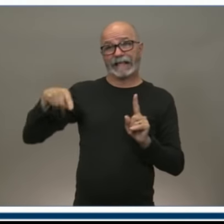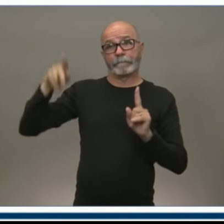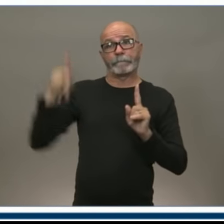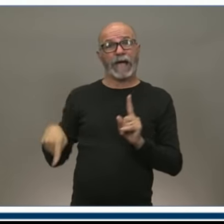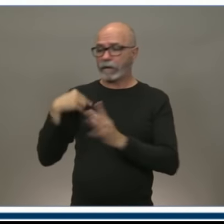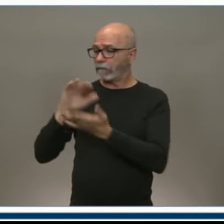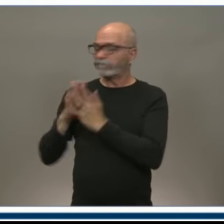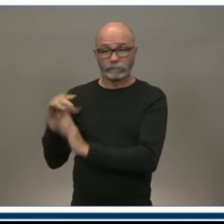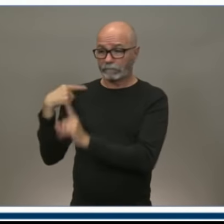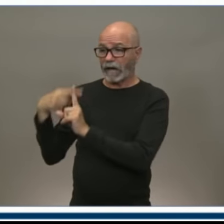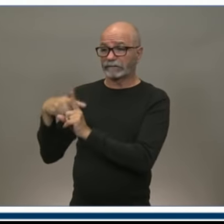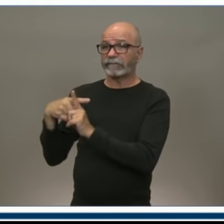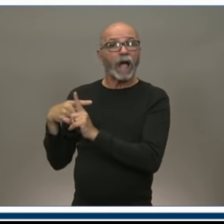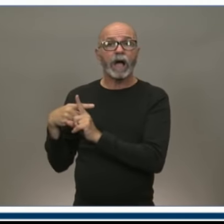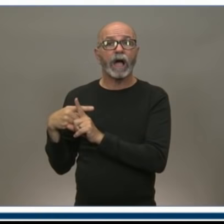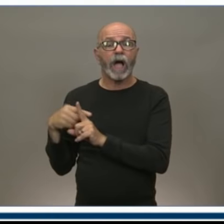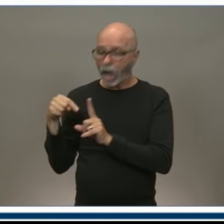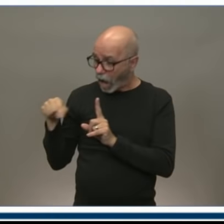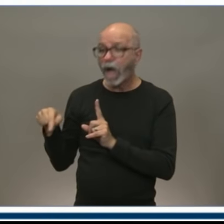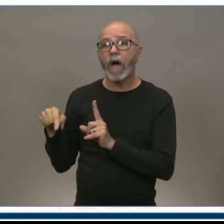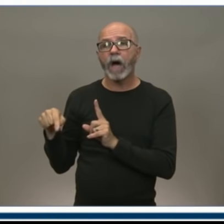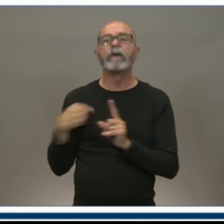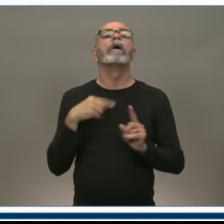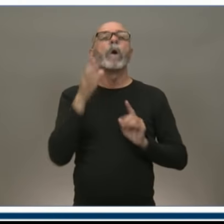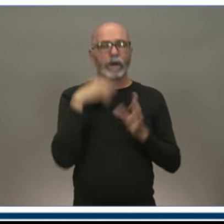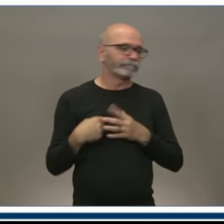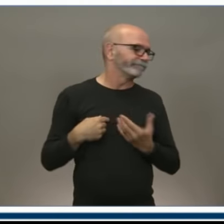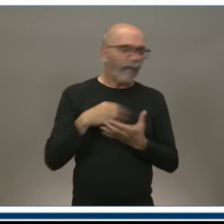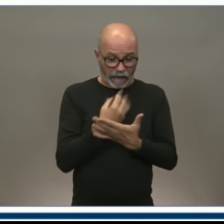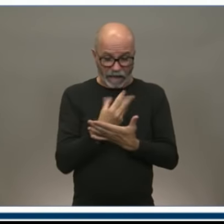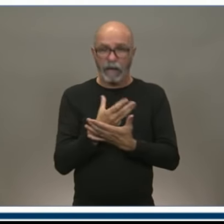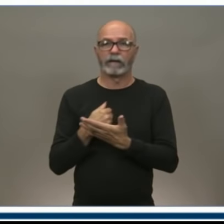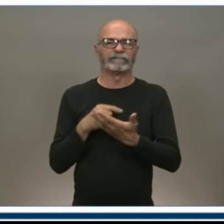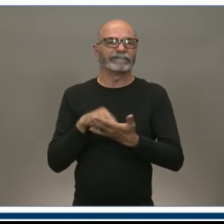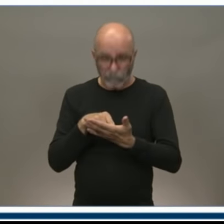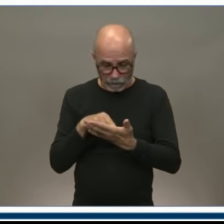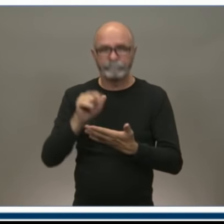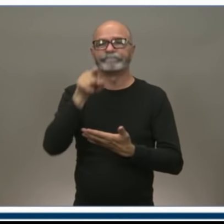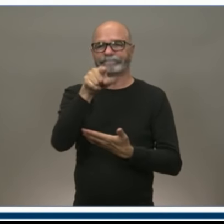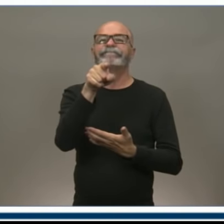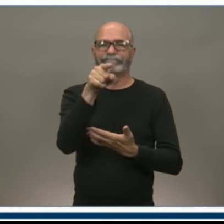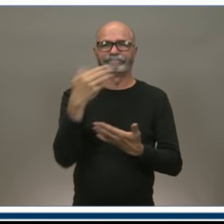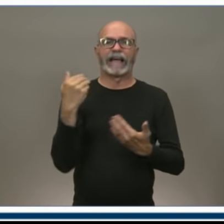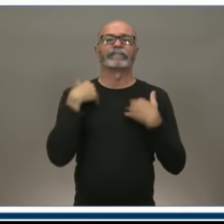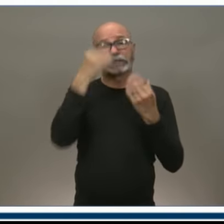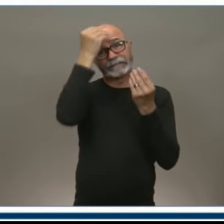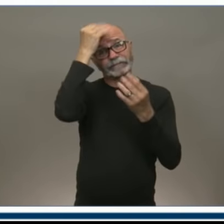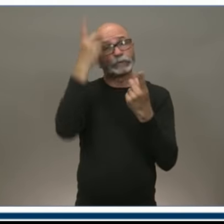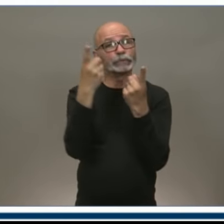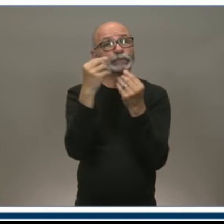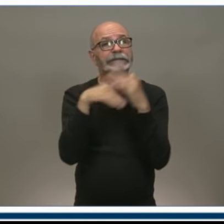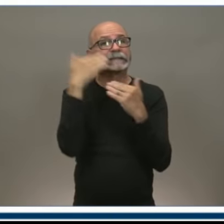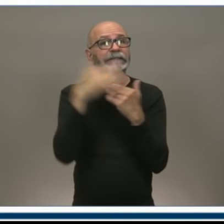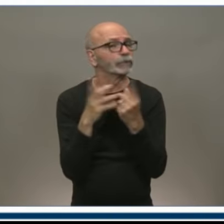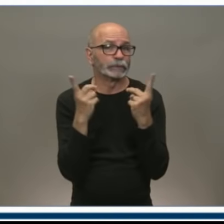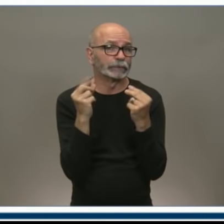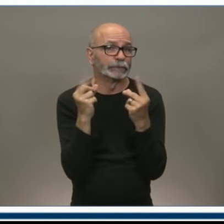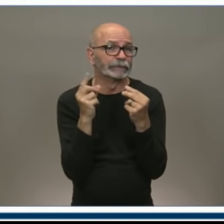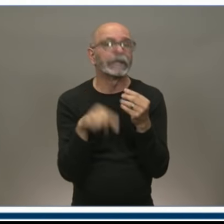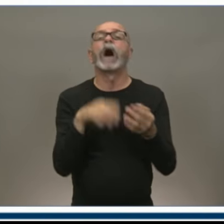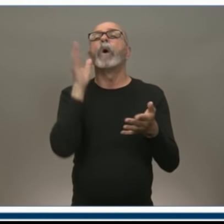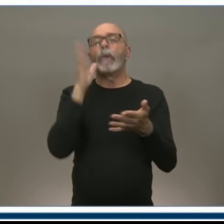for COVID-19, you'll get a notification and directed to further information about what your next steps will